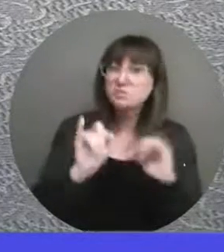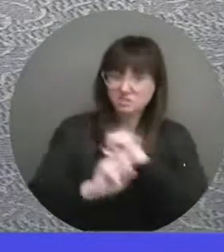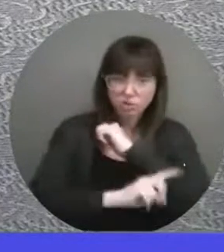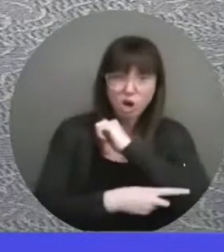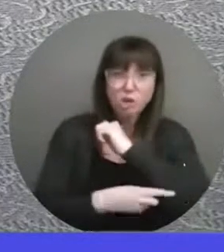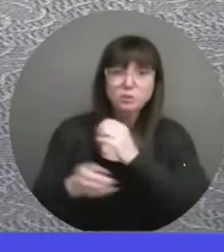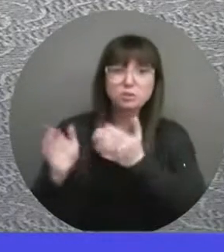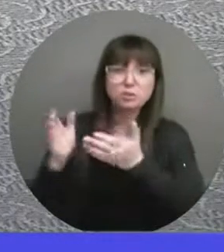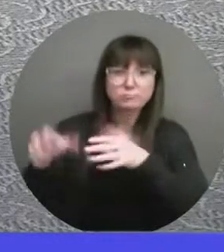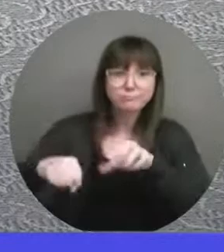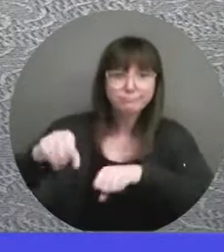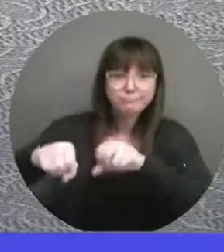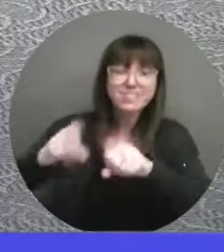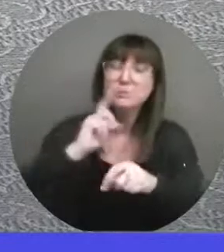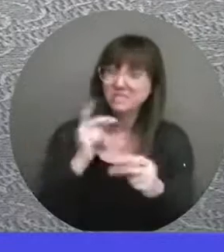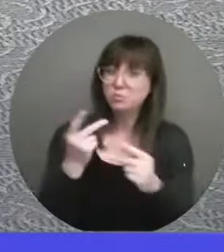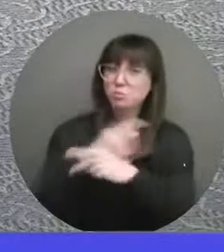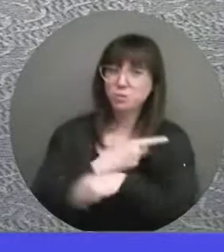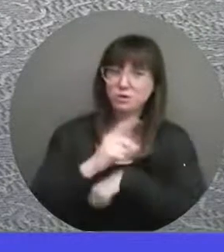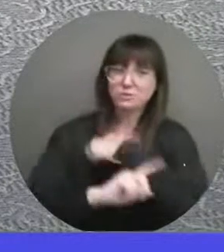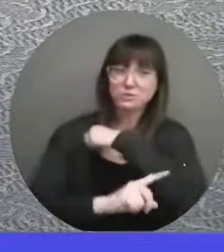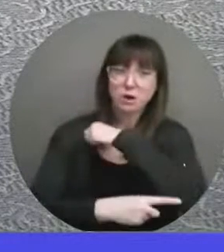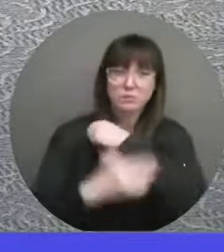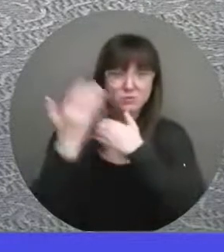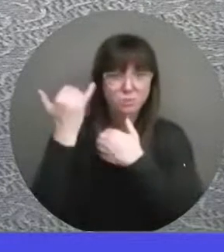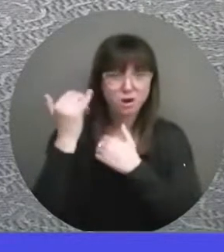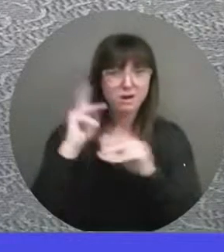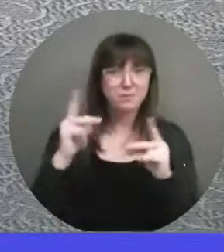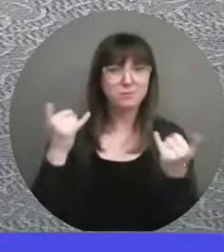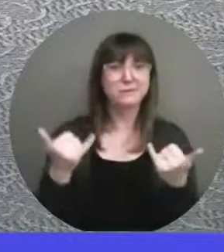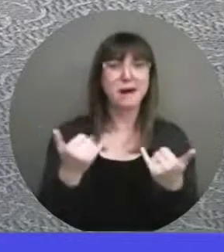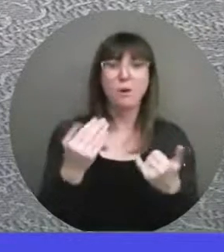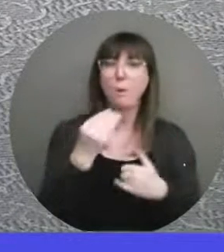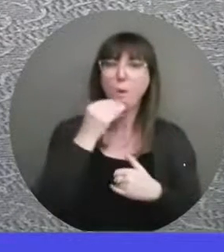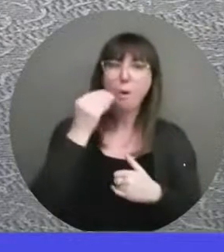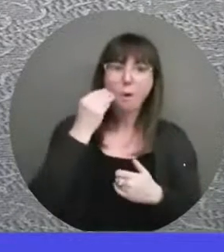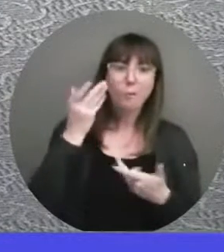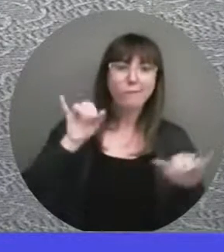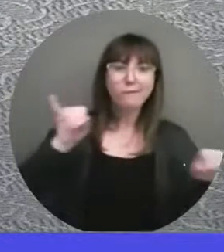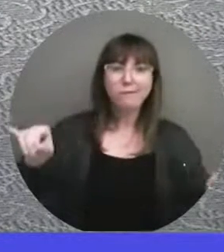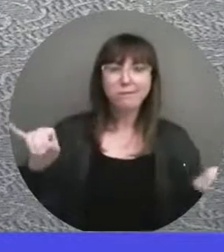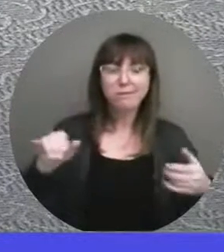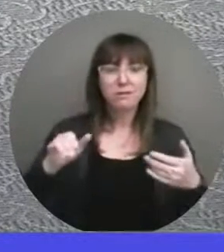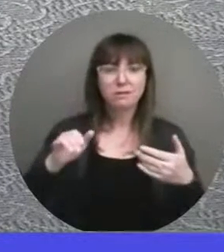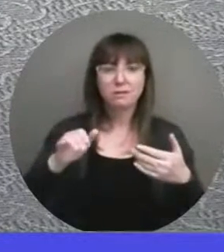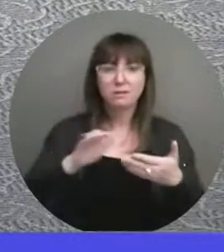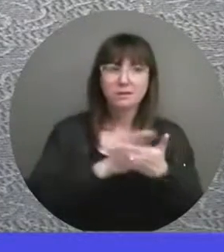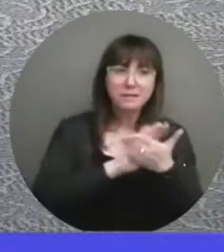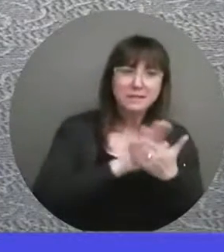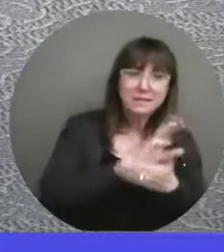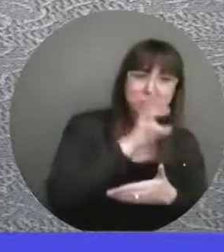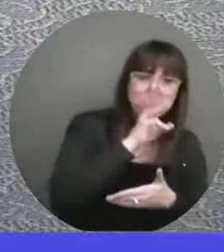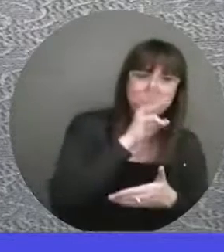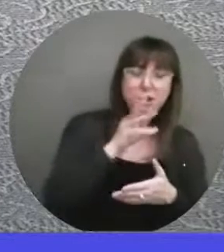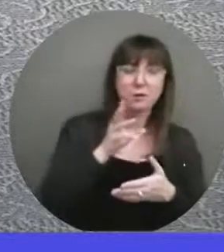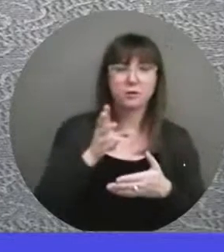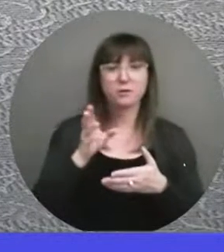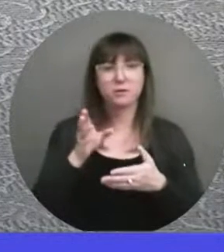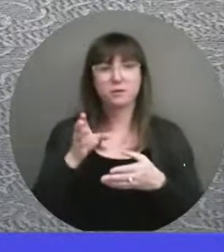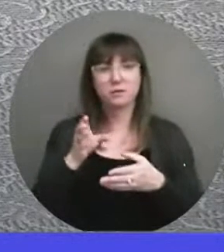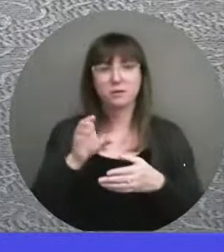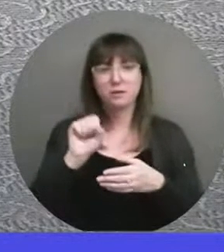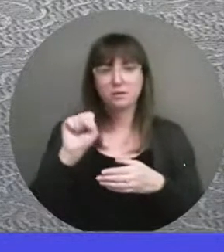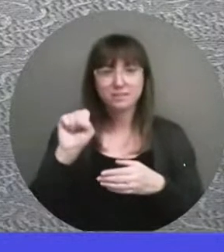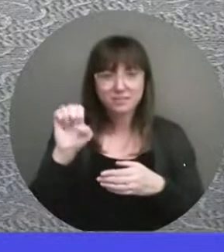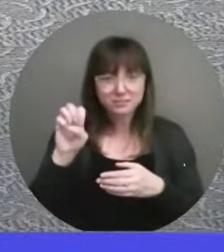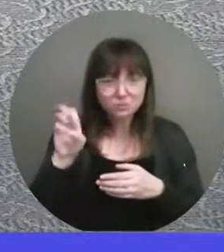has actually increased because people are home. We're still got to maintain water, sewers, our roads. Winter's coming. building. So